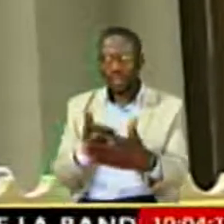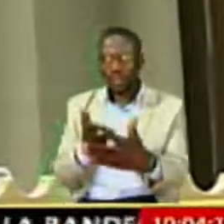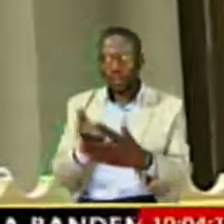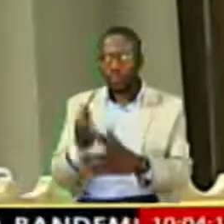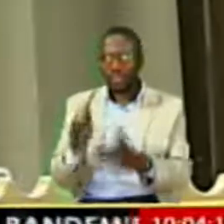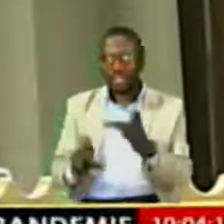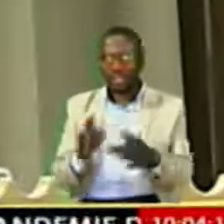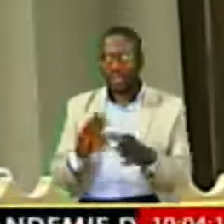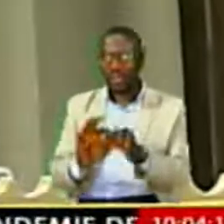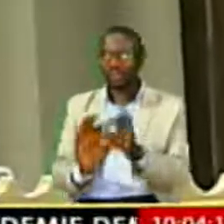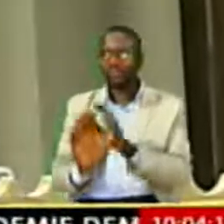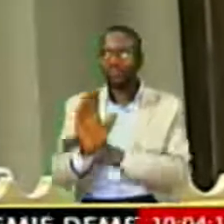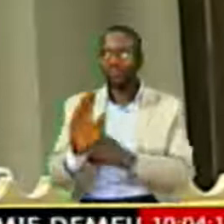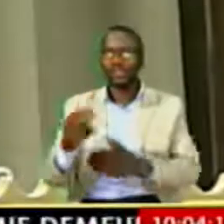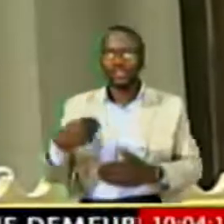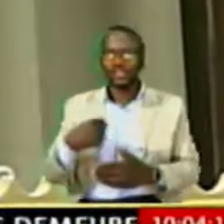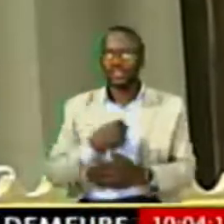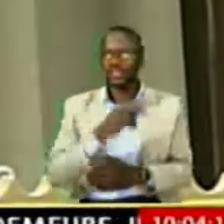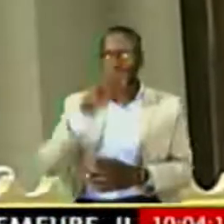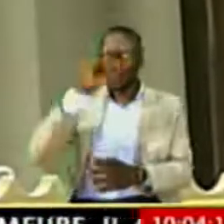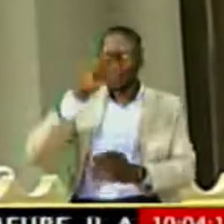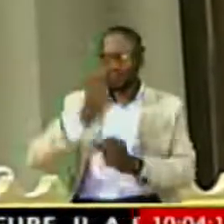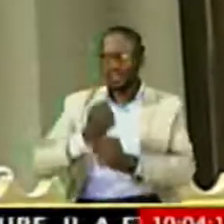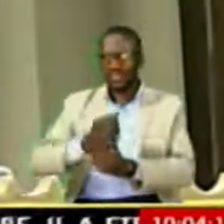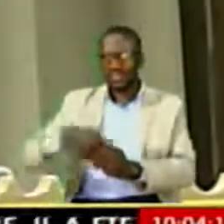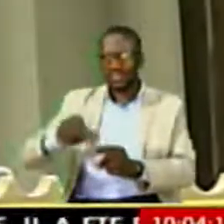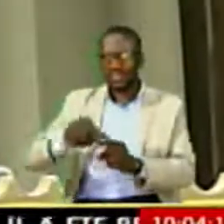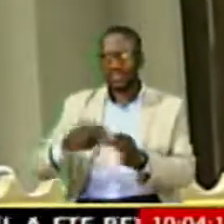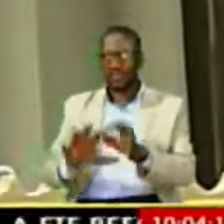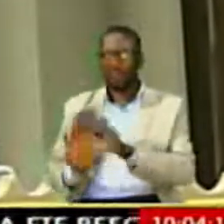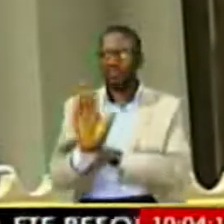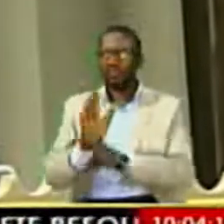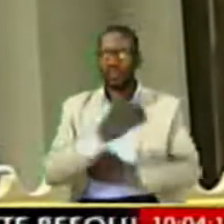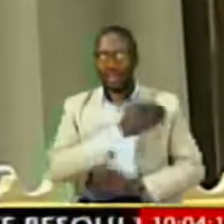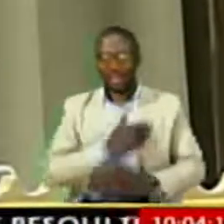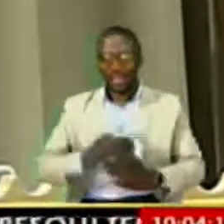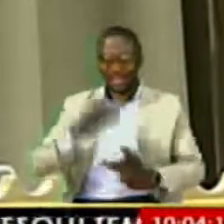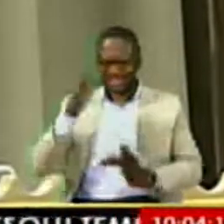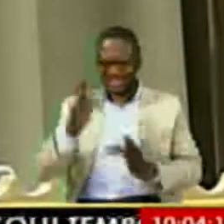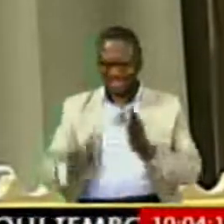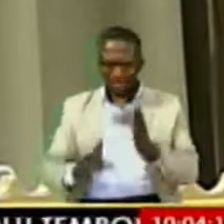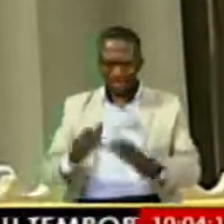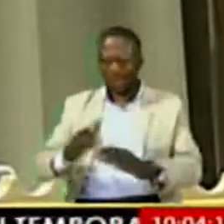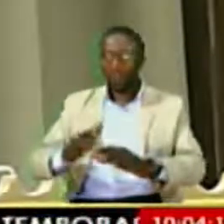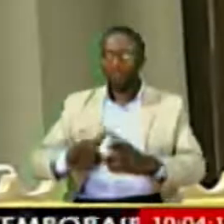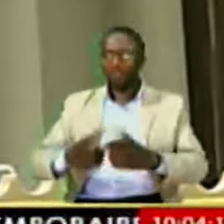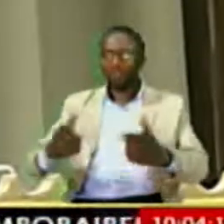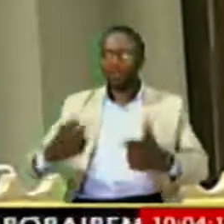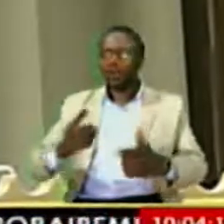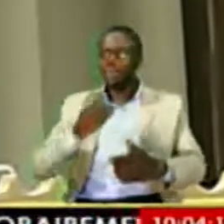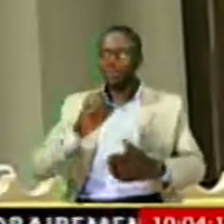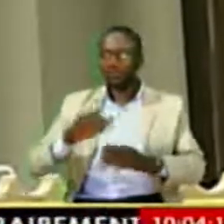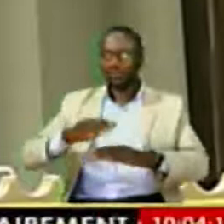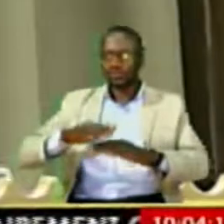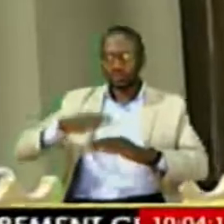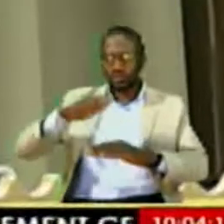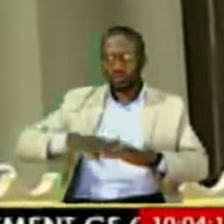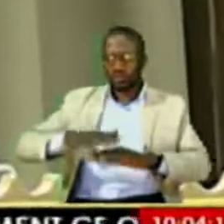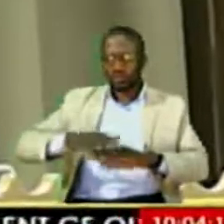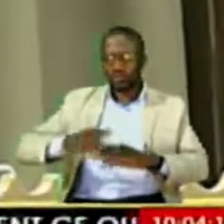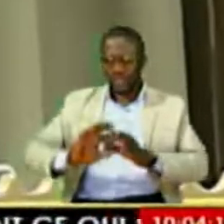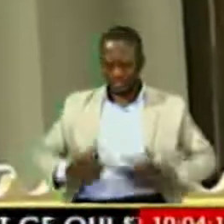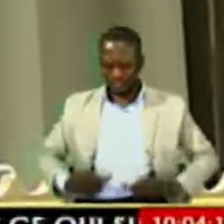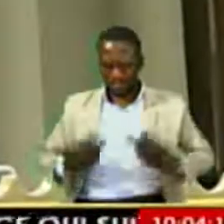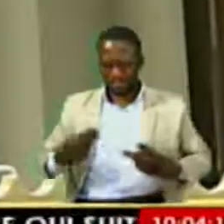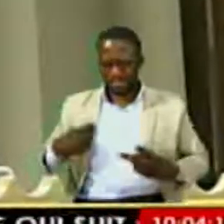Always believing the word of God. Et une grande grâce est sur notre vie. And a great grace is over us. Amen. Amen. Et Jésus dira